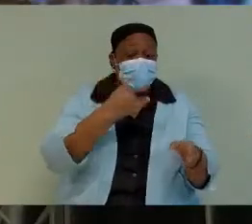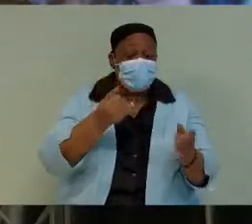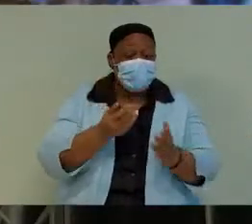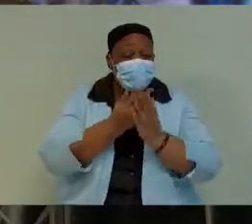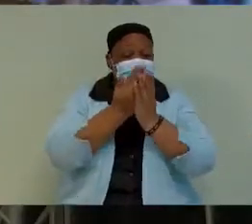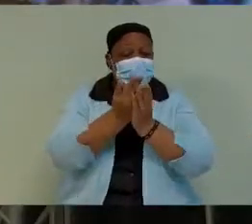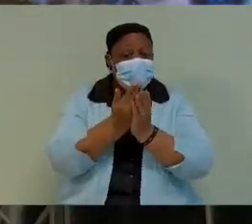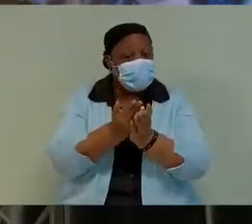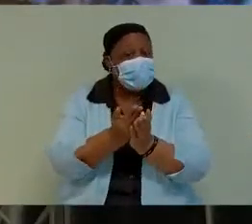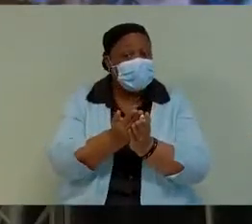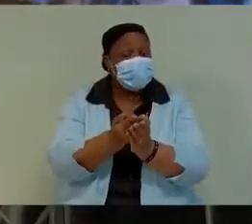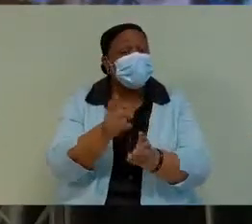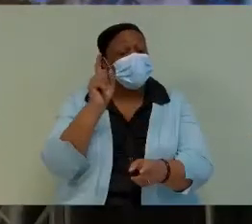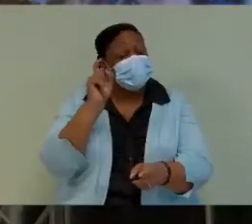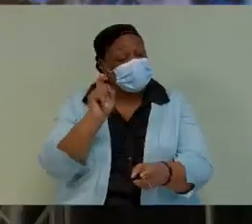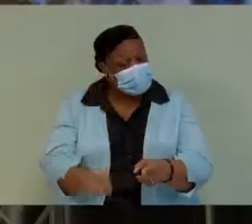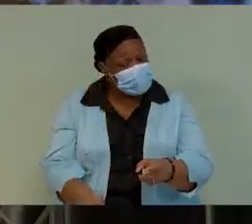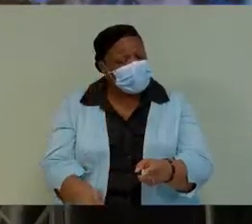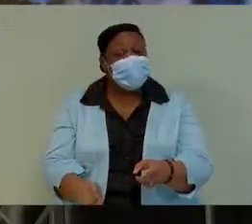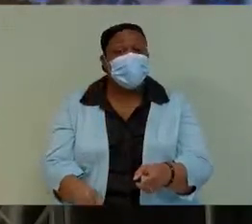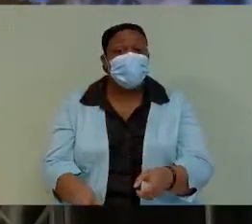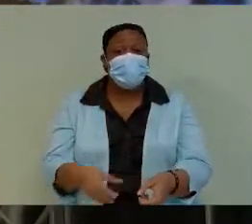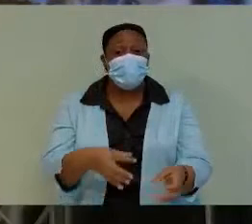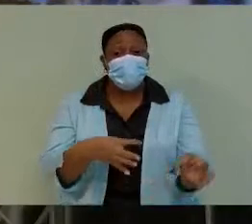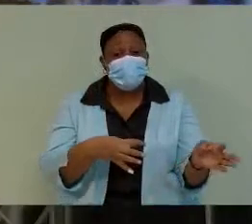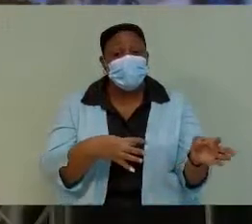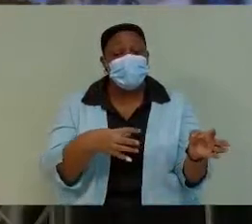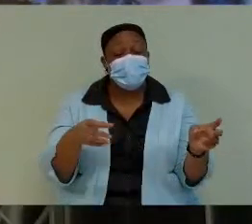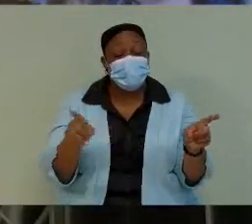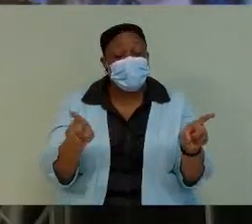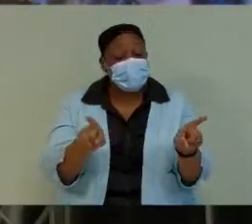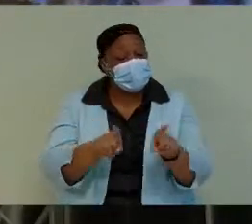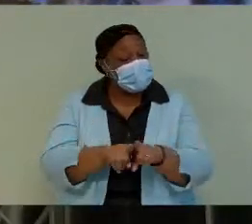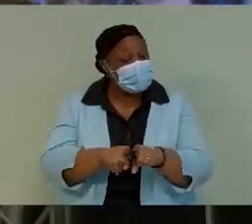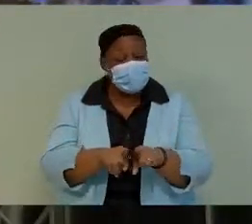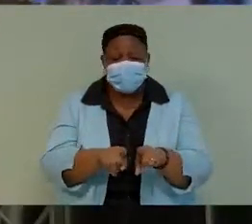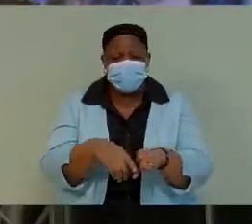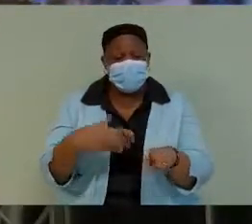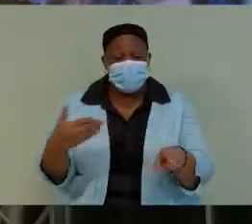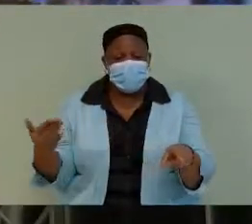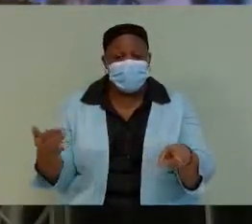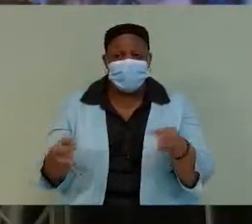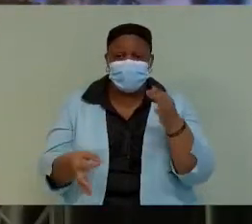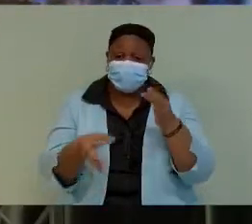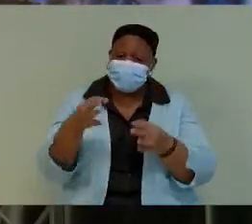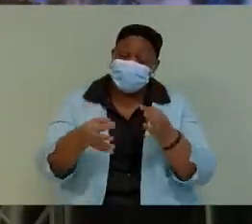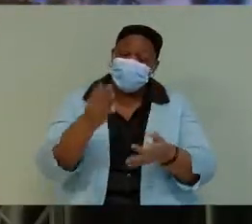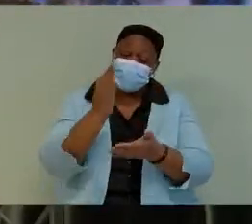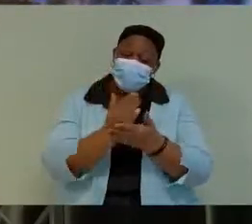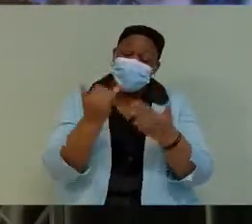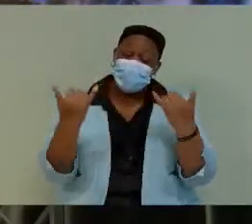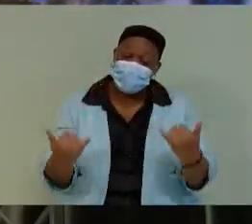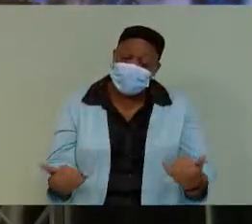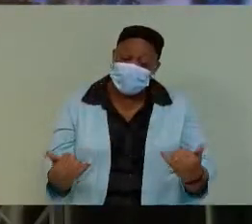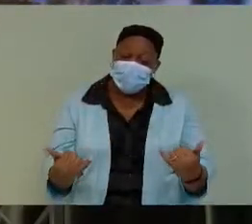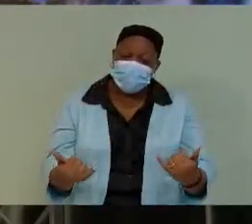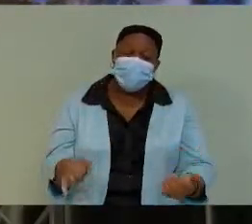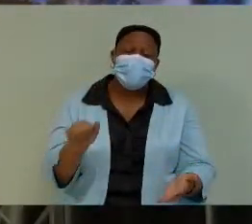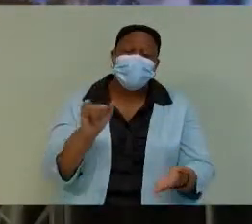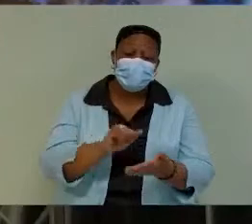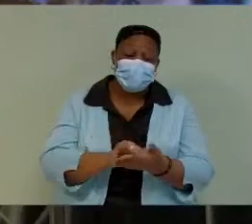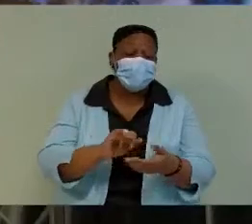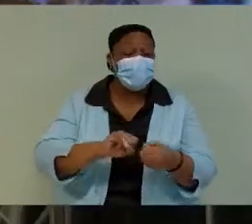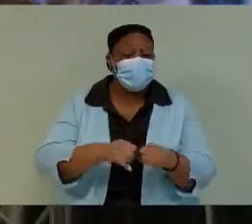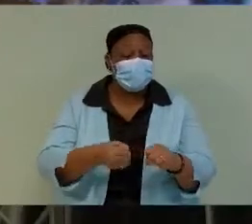those very same protocols. And if we stop doing them now, it becomes more difficult to put